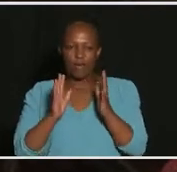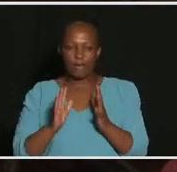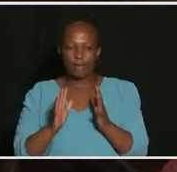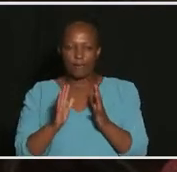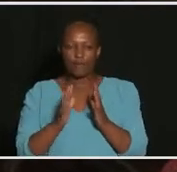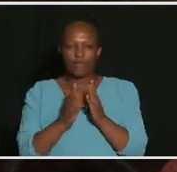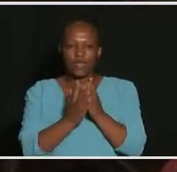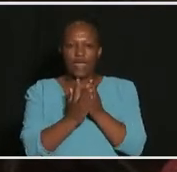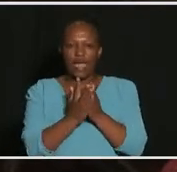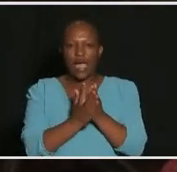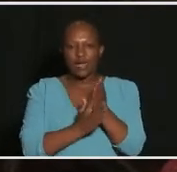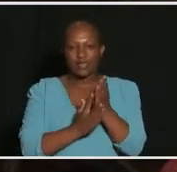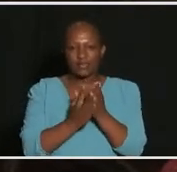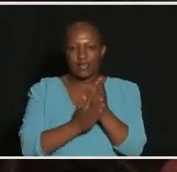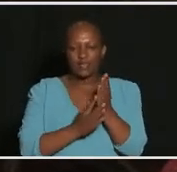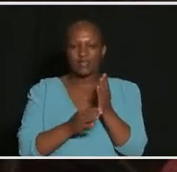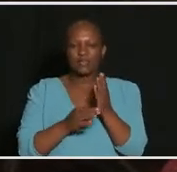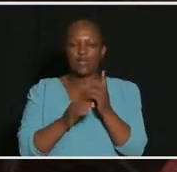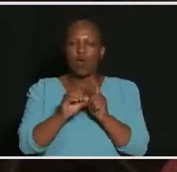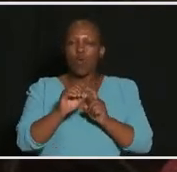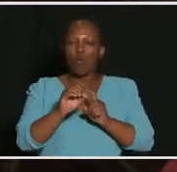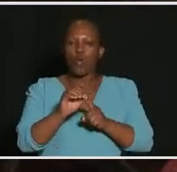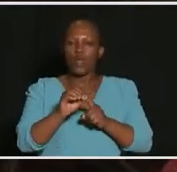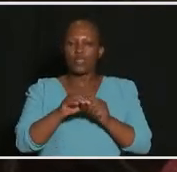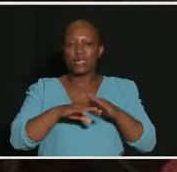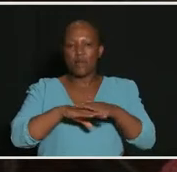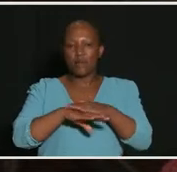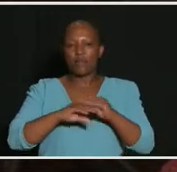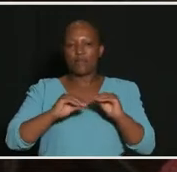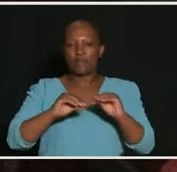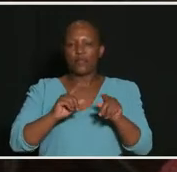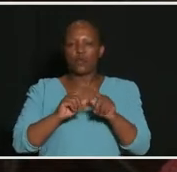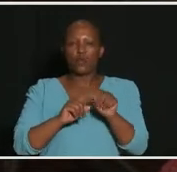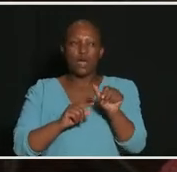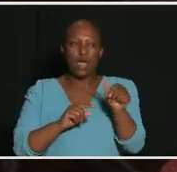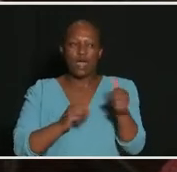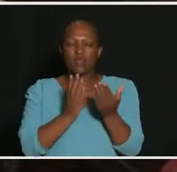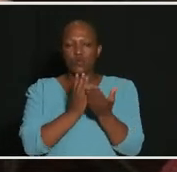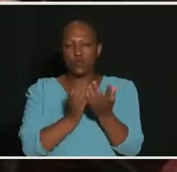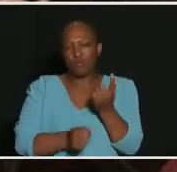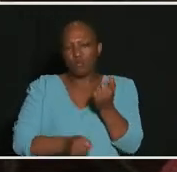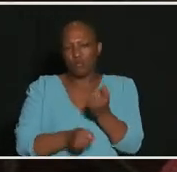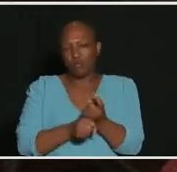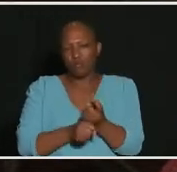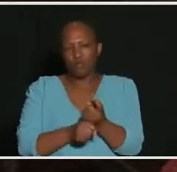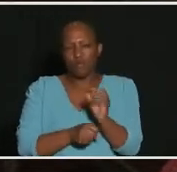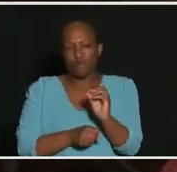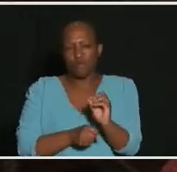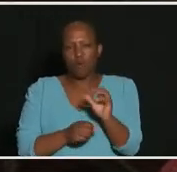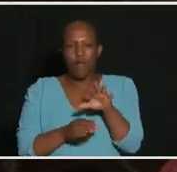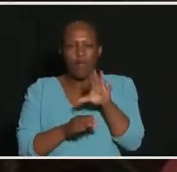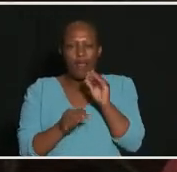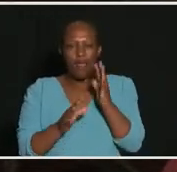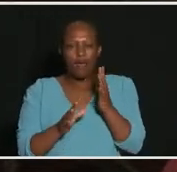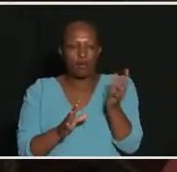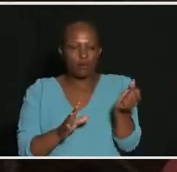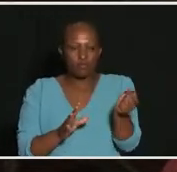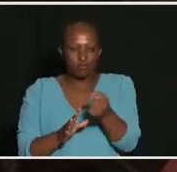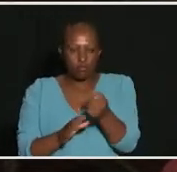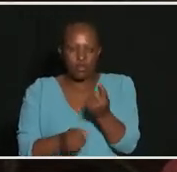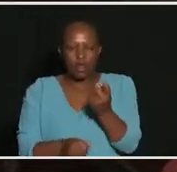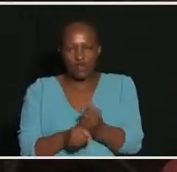to Quality basic education as some schools deny Learners admission